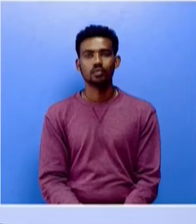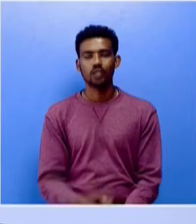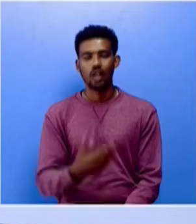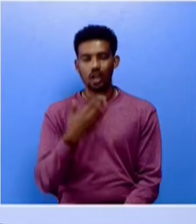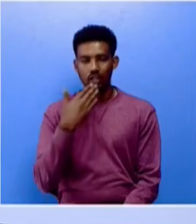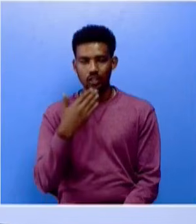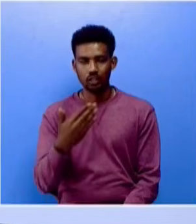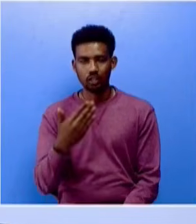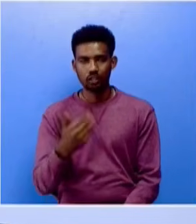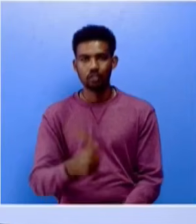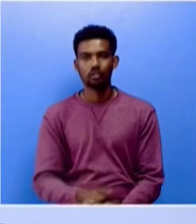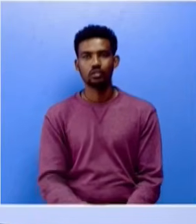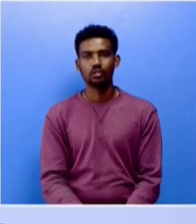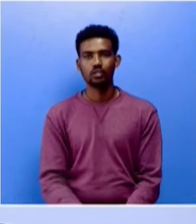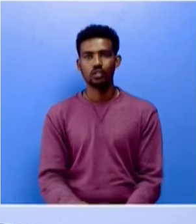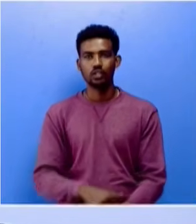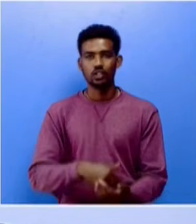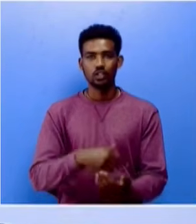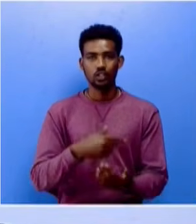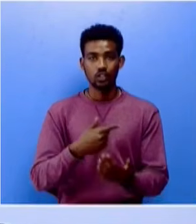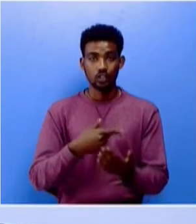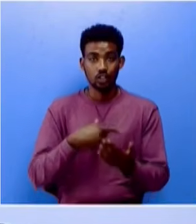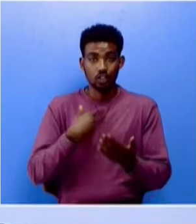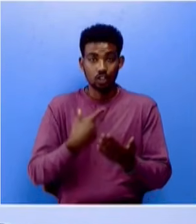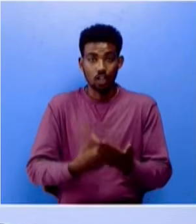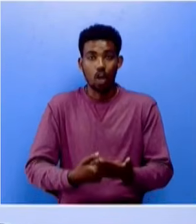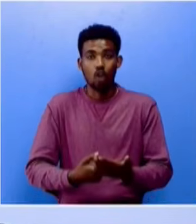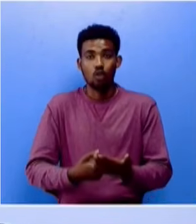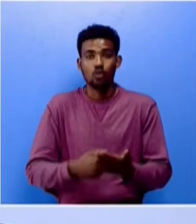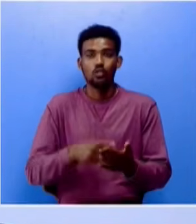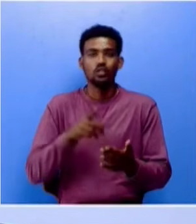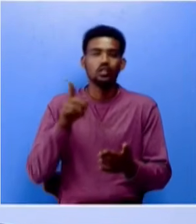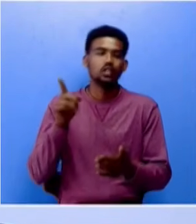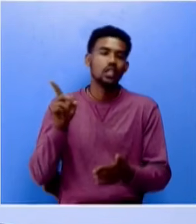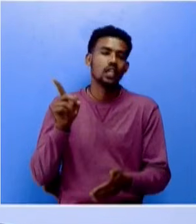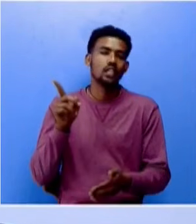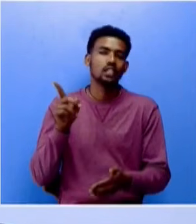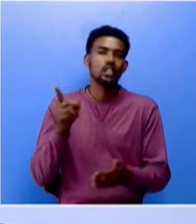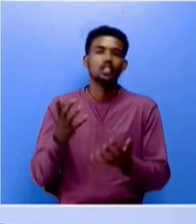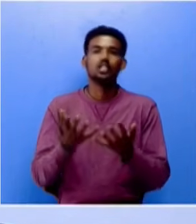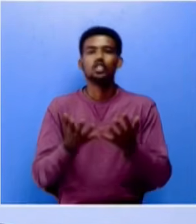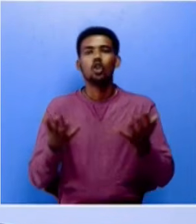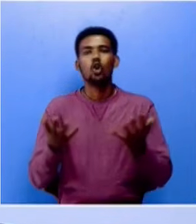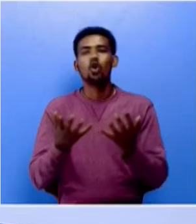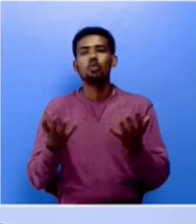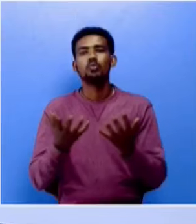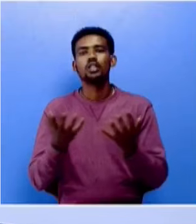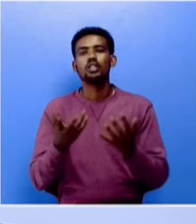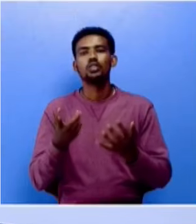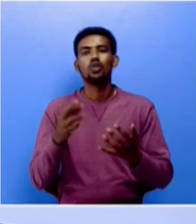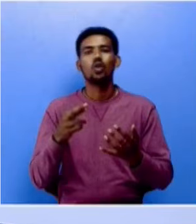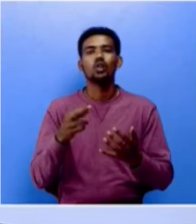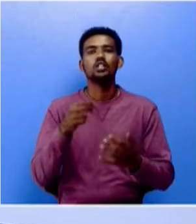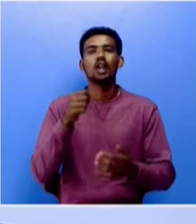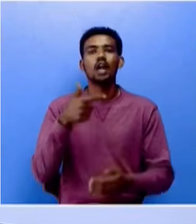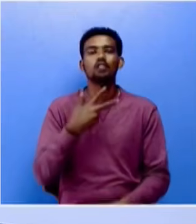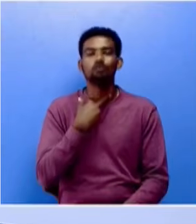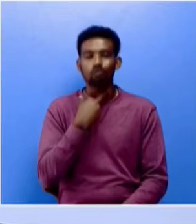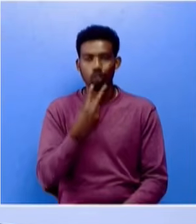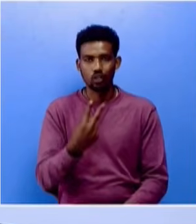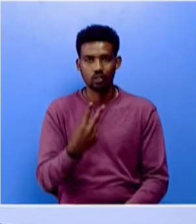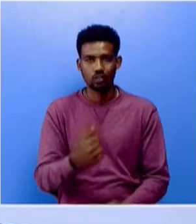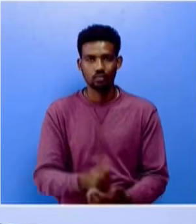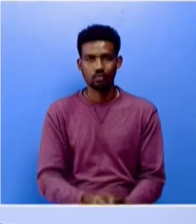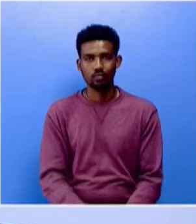Good. So, here is the object of the active voice. Is it